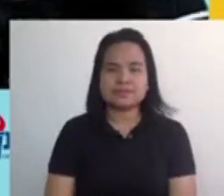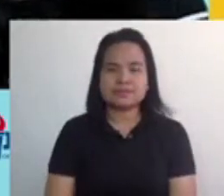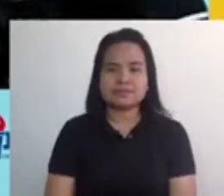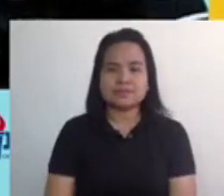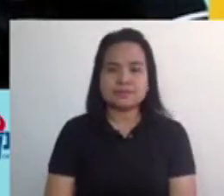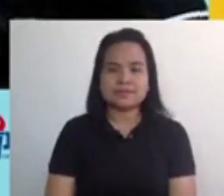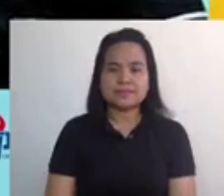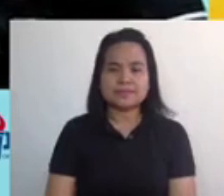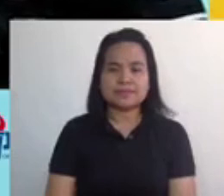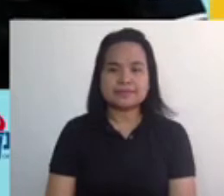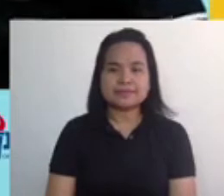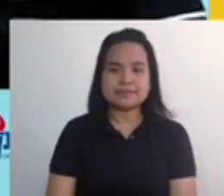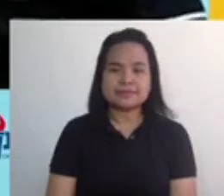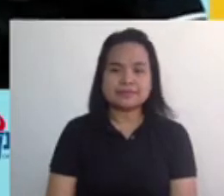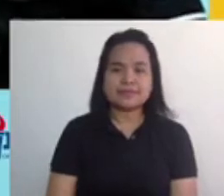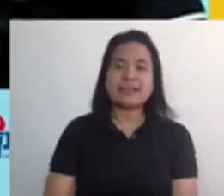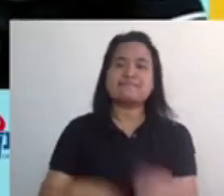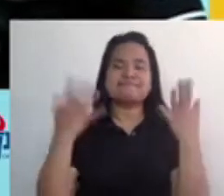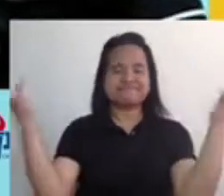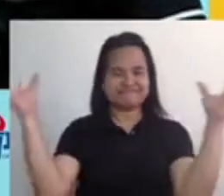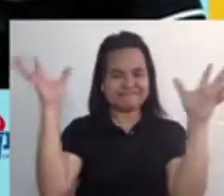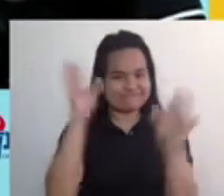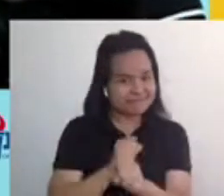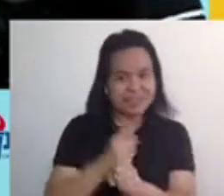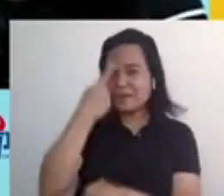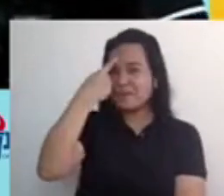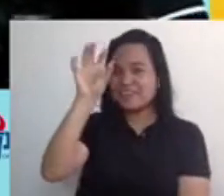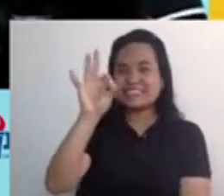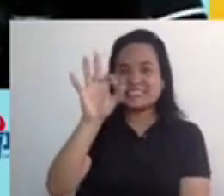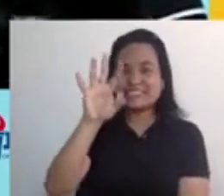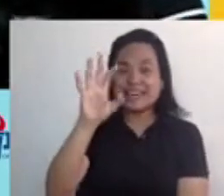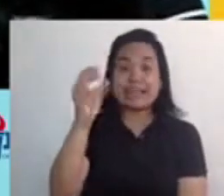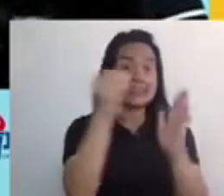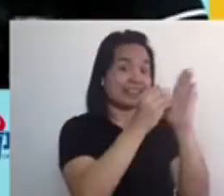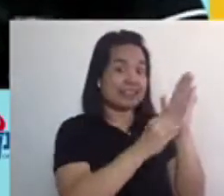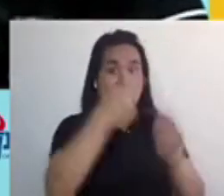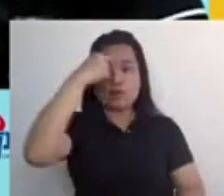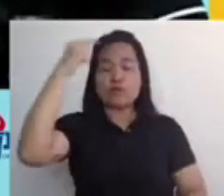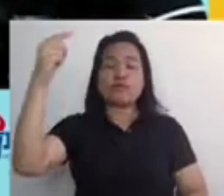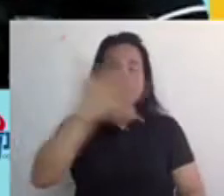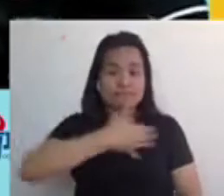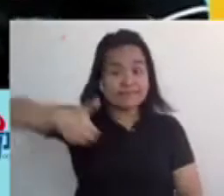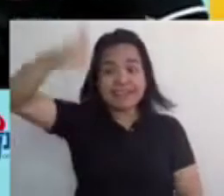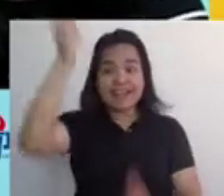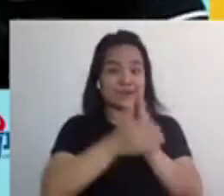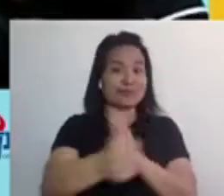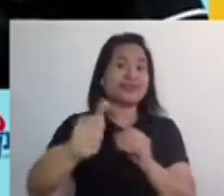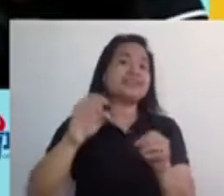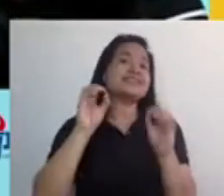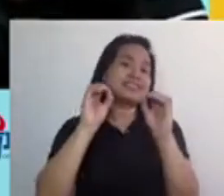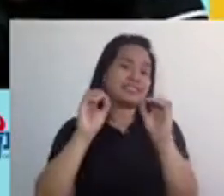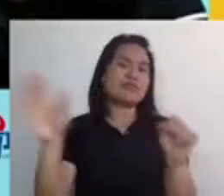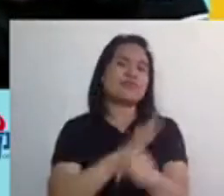And that is it for our 19 indicators for the highly proficient full-time teacher broadcaster. So I hope you were able